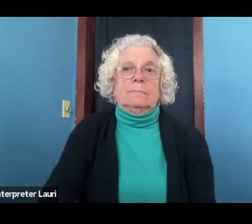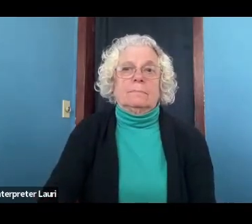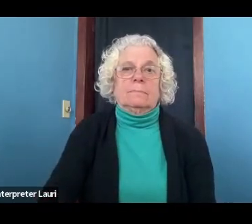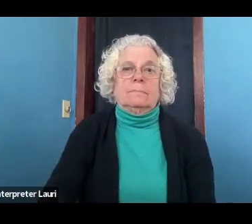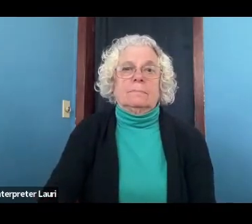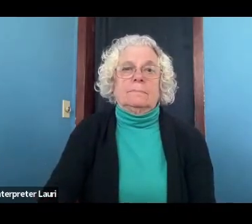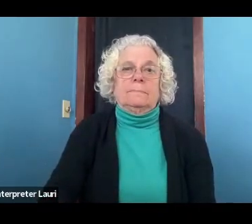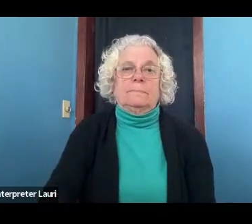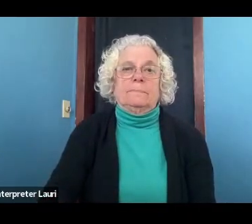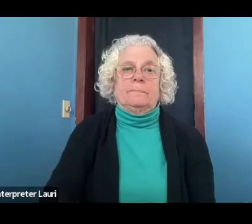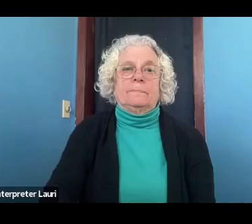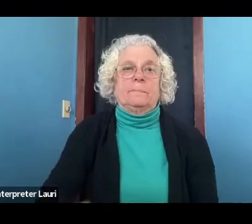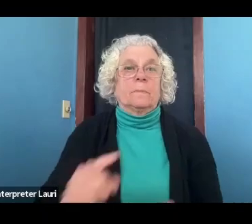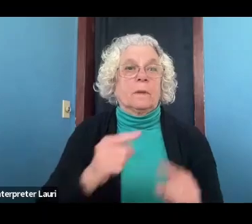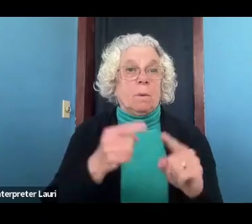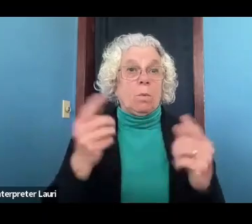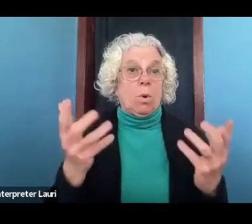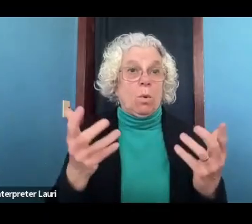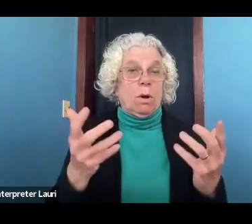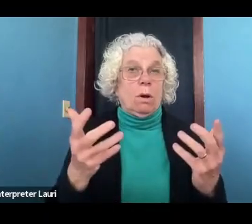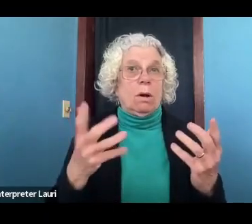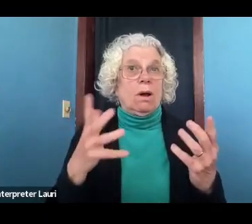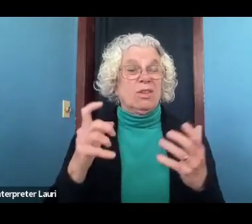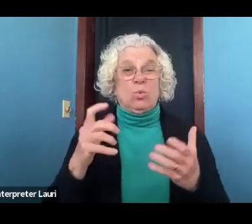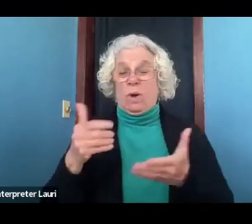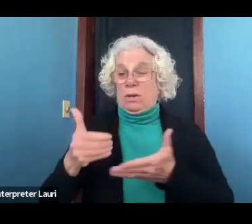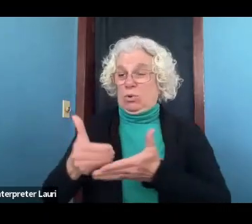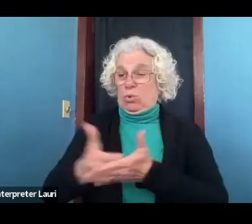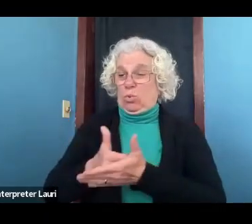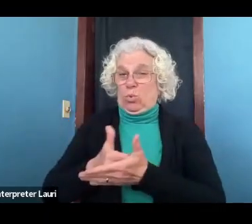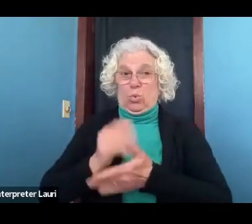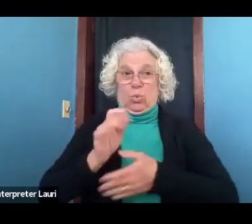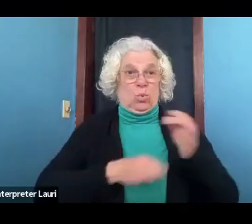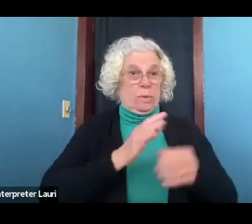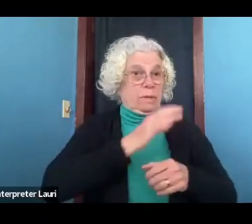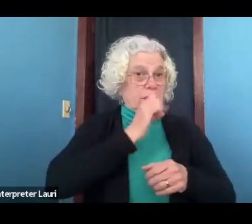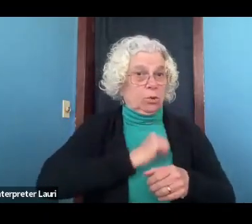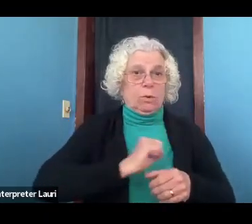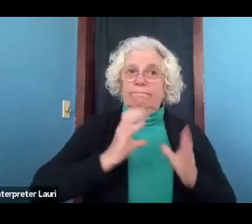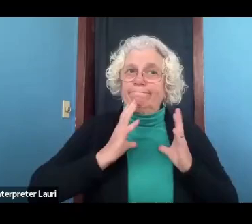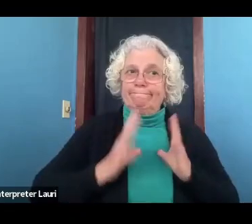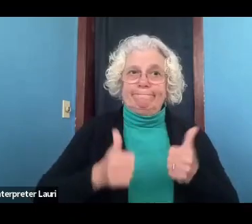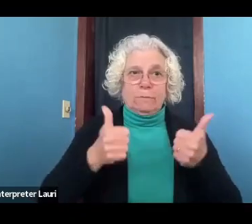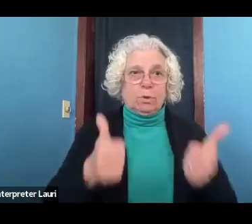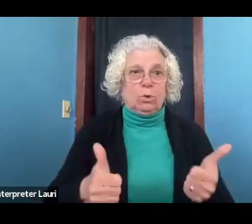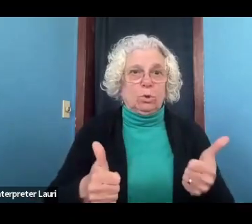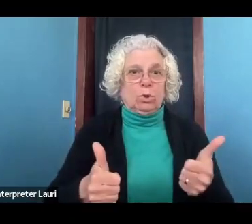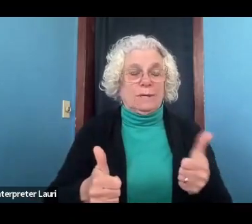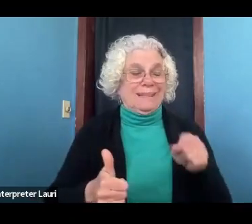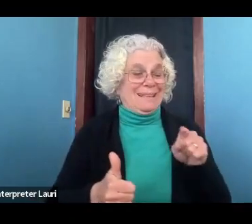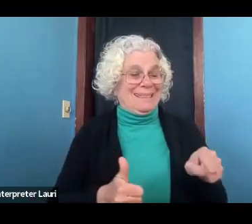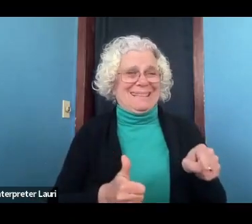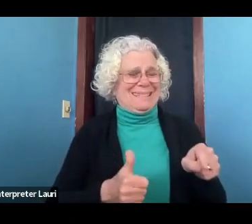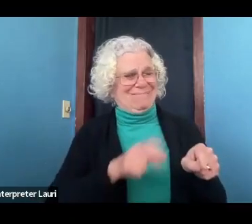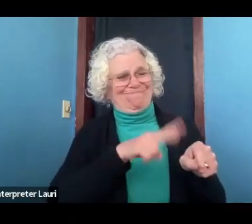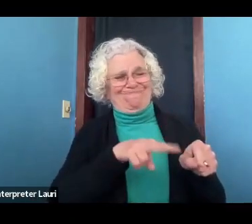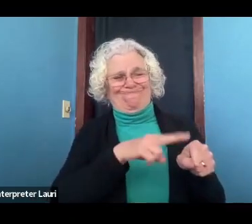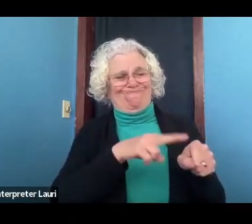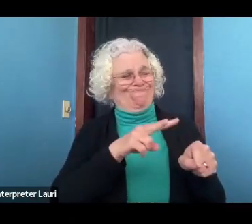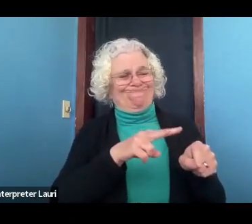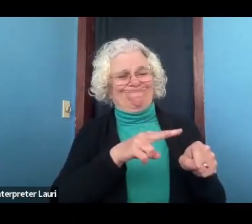But bottom line, if you want to do a whole new one, it's best. If you don't like your healthcare directive, it's best to do a whole new